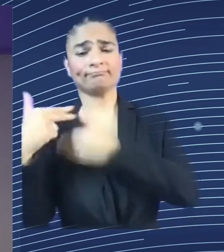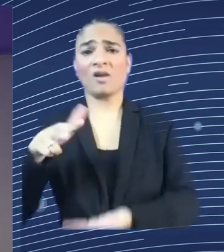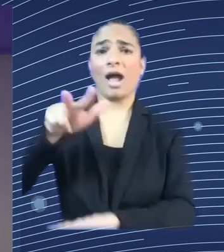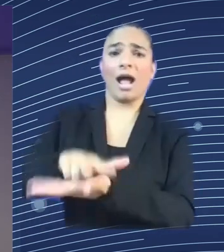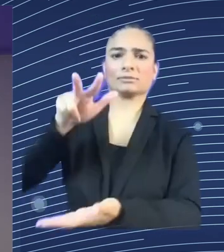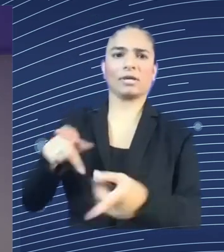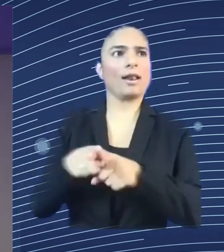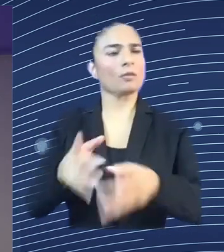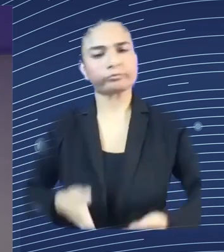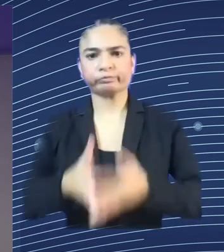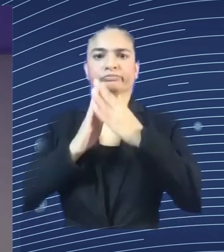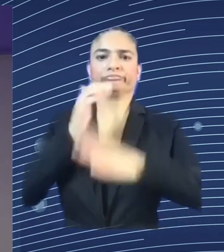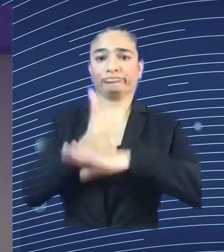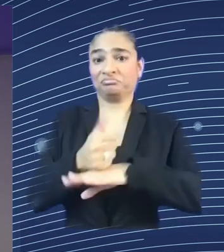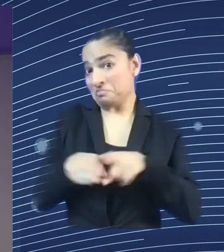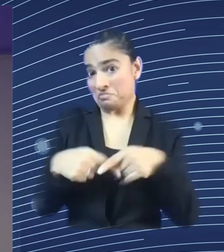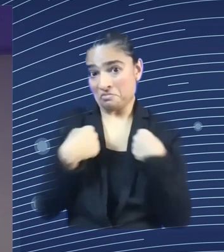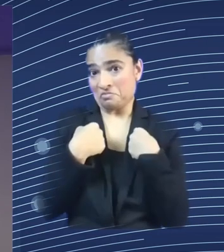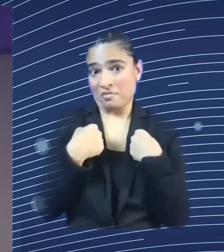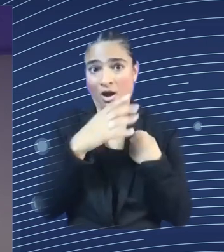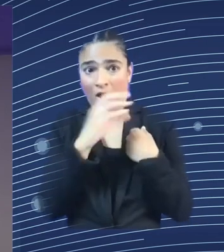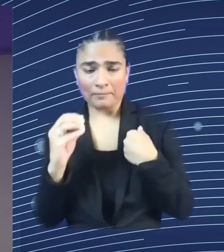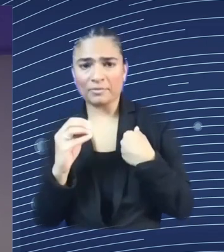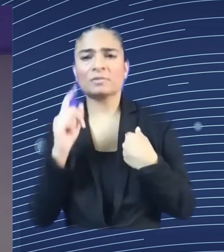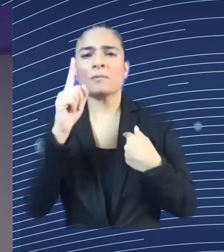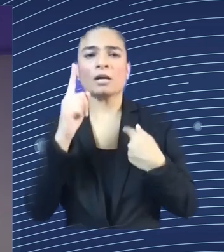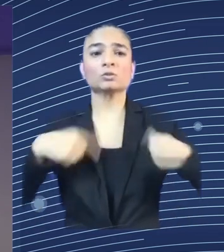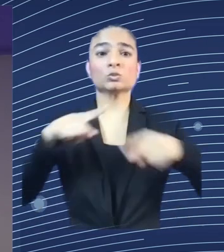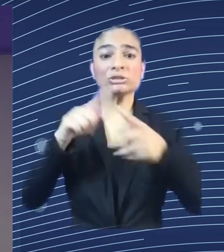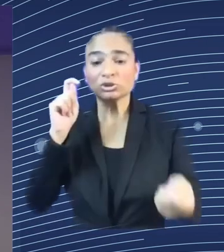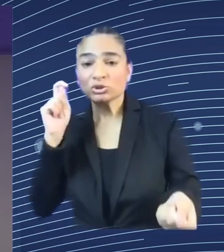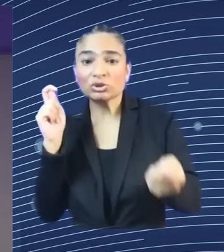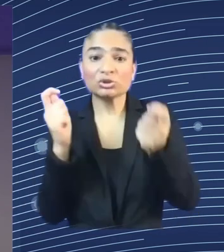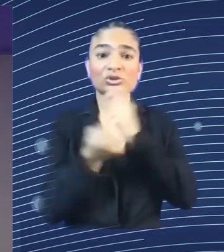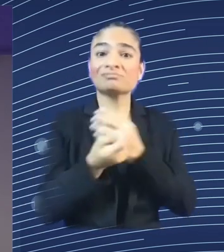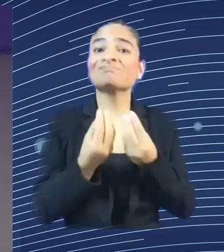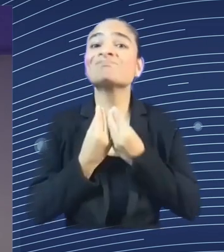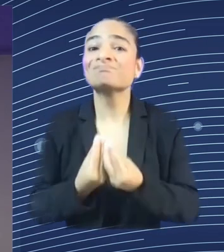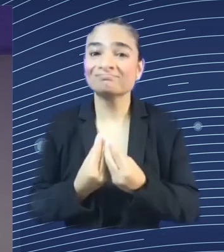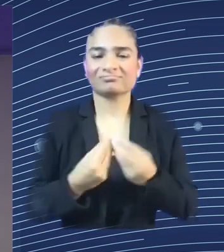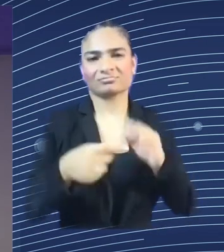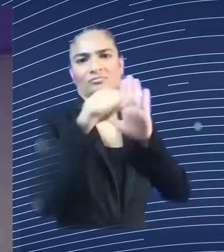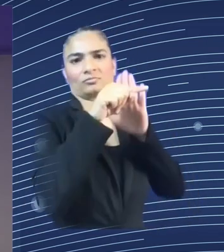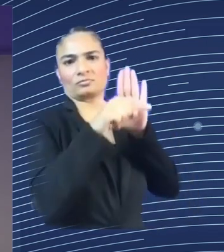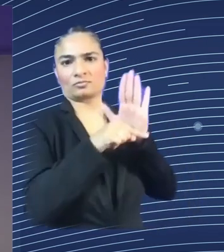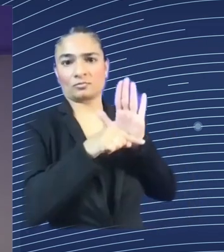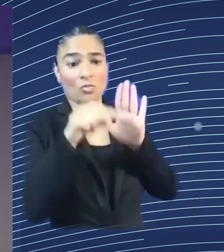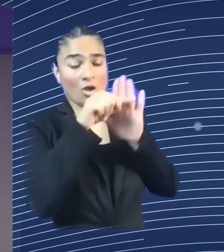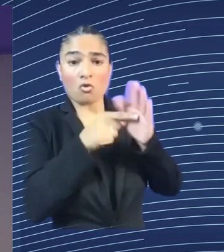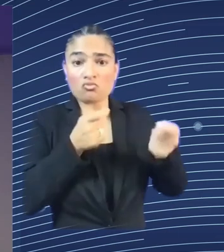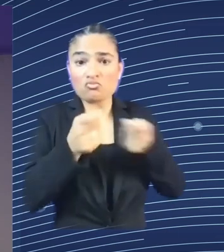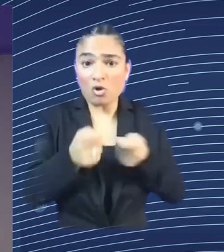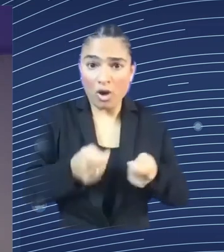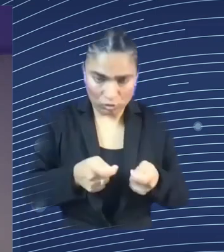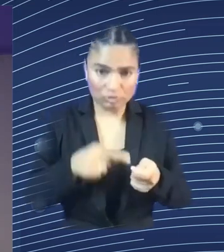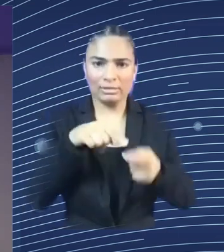can increase really will indeed increase a bit the burden for companies, but that will increase the